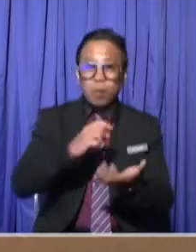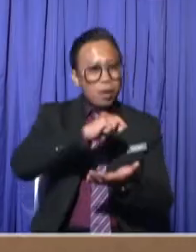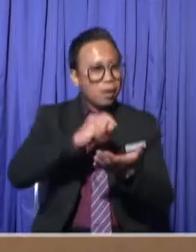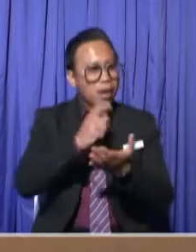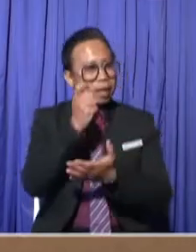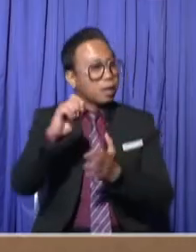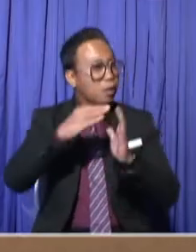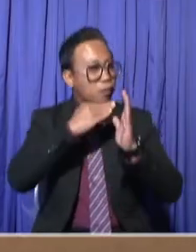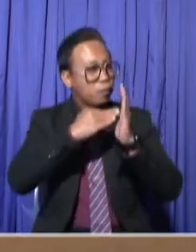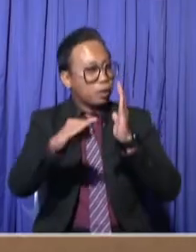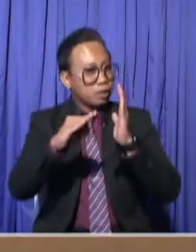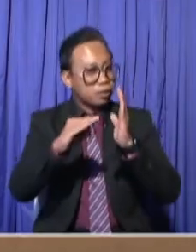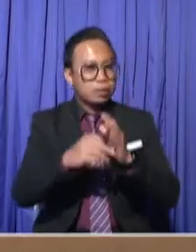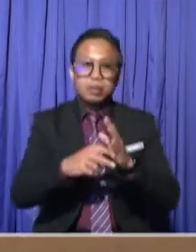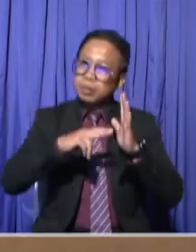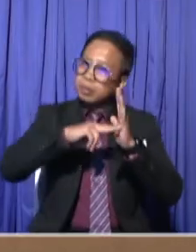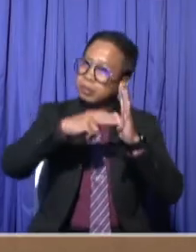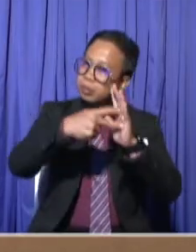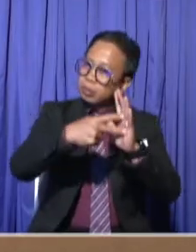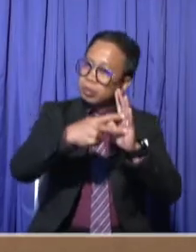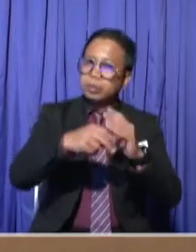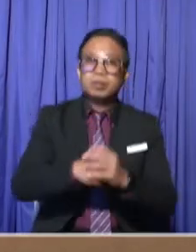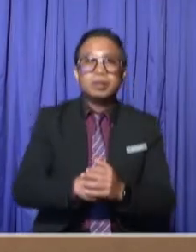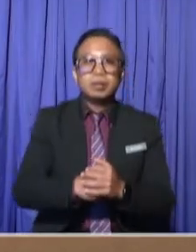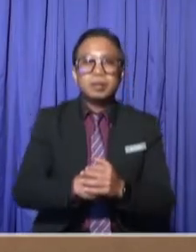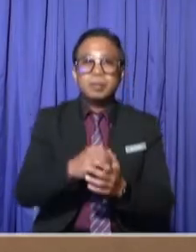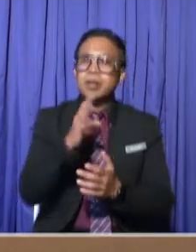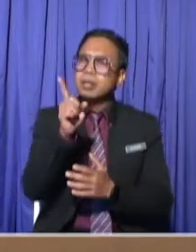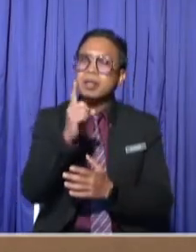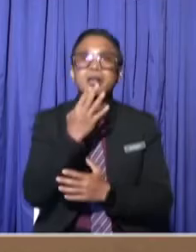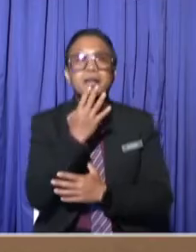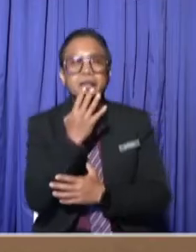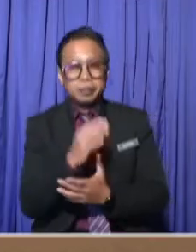The fraction representing the area you colored.